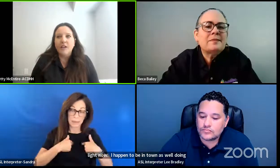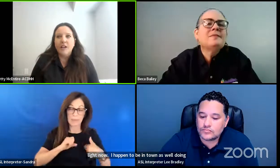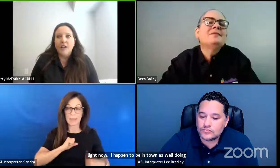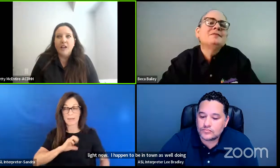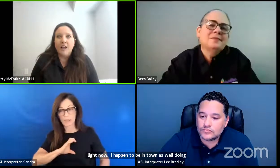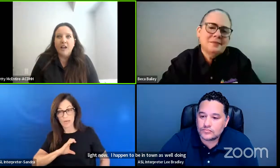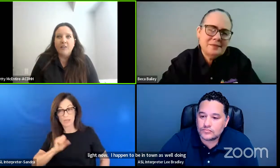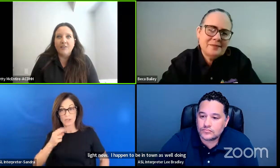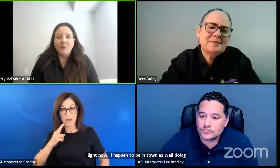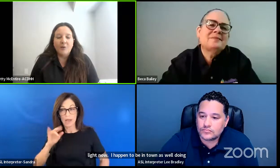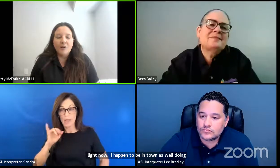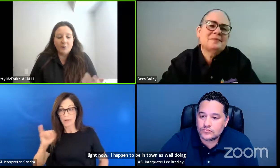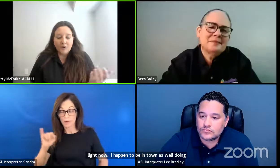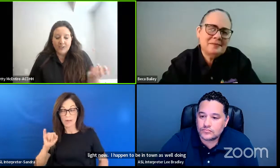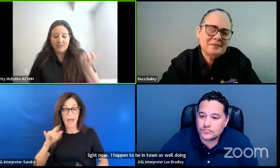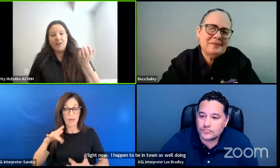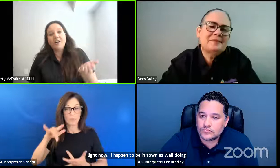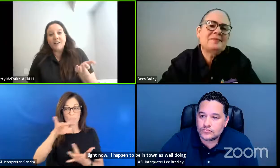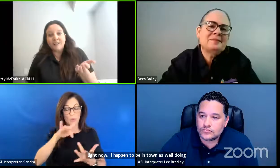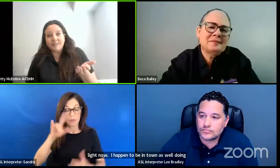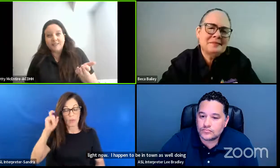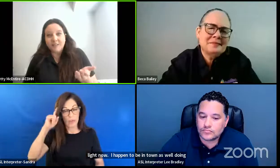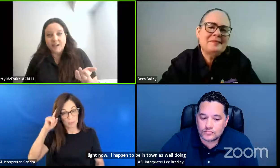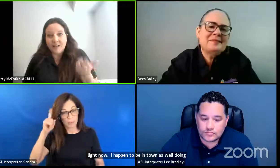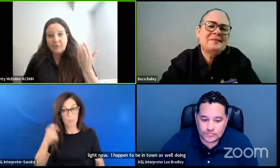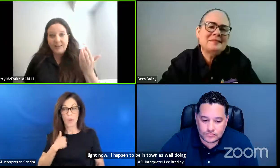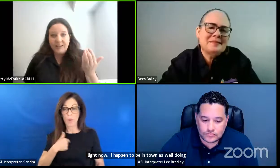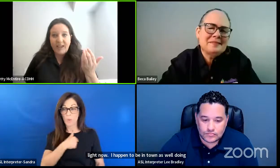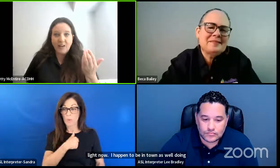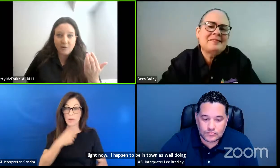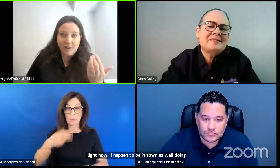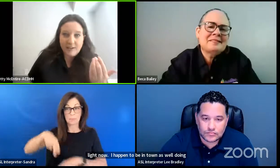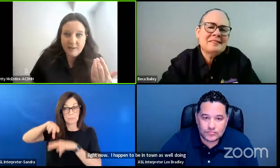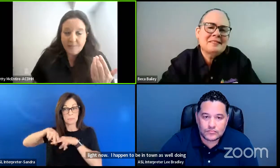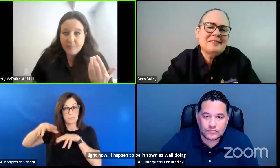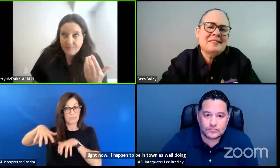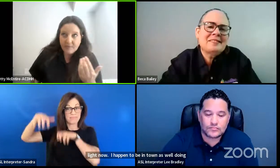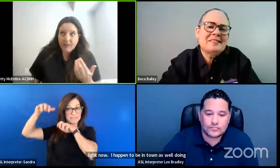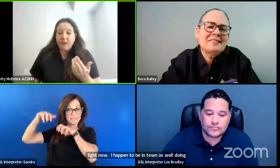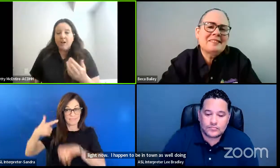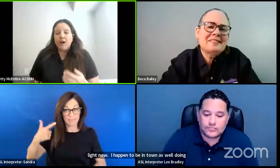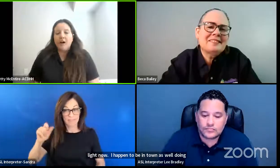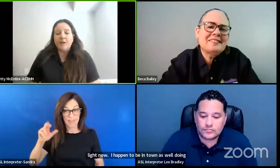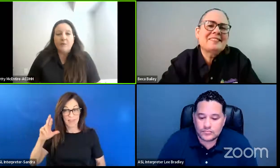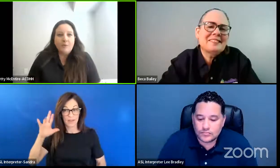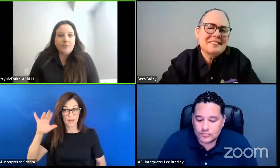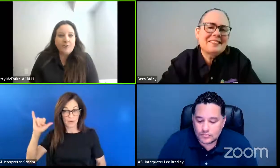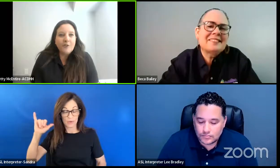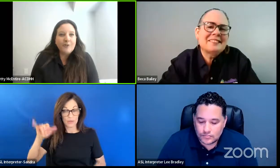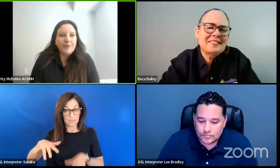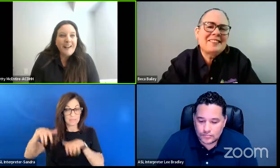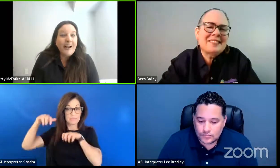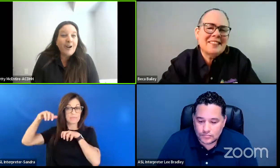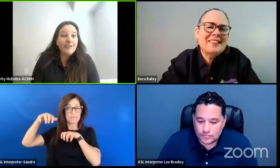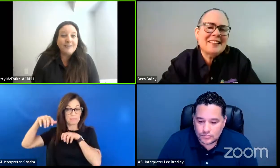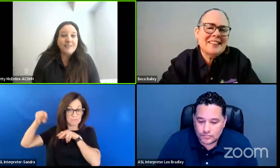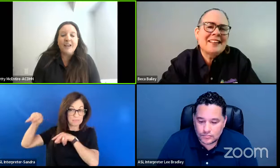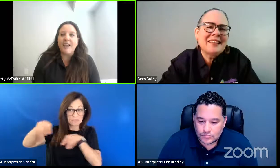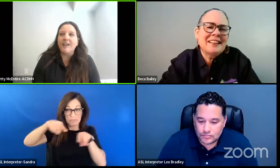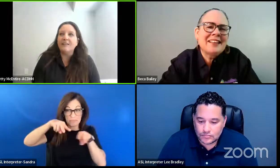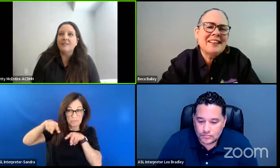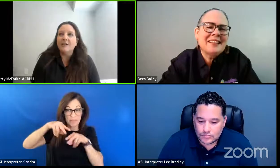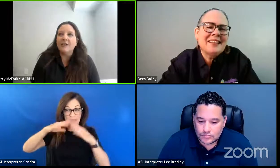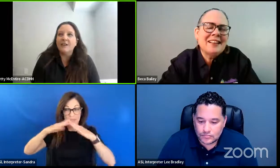Capitol. And we were in the audience up in the gallery over at the